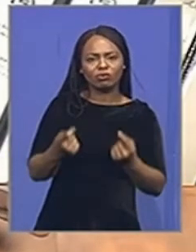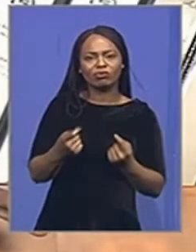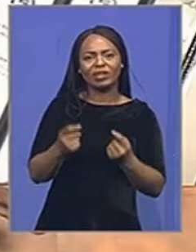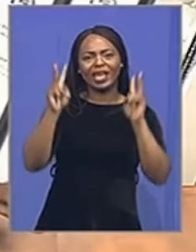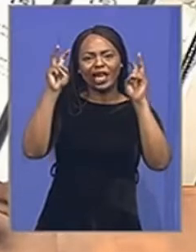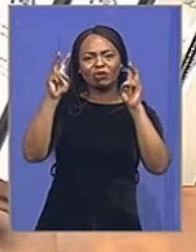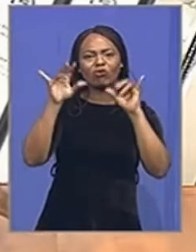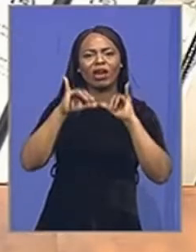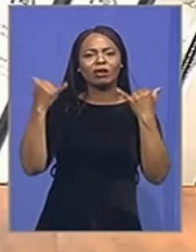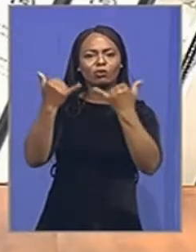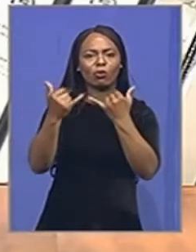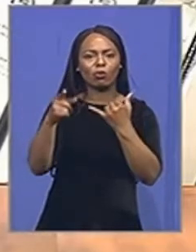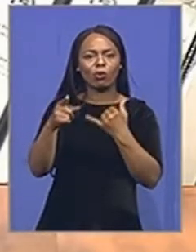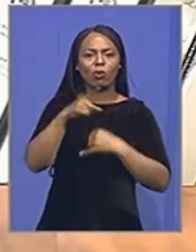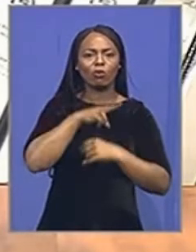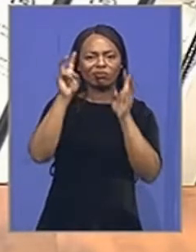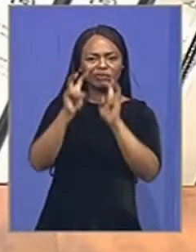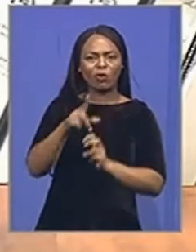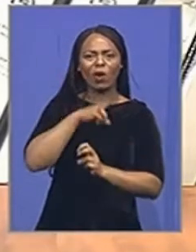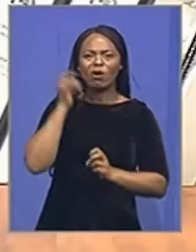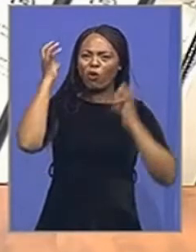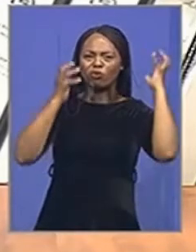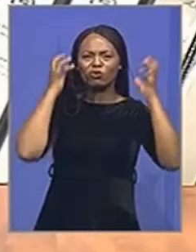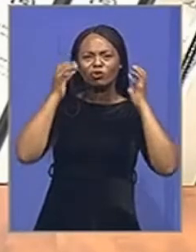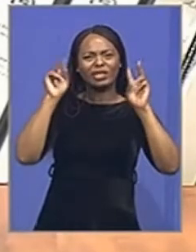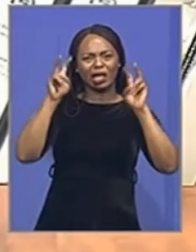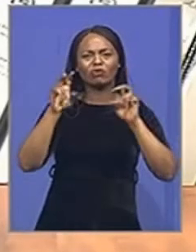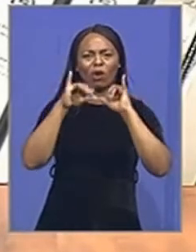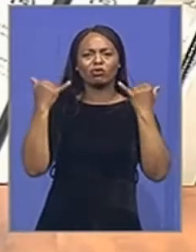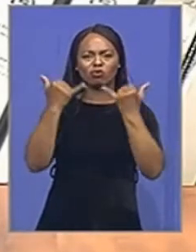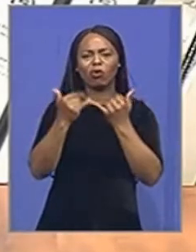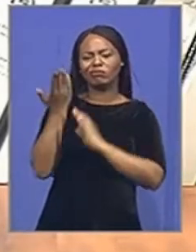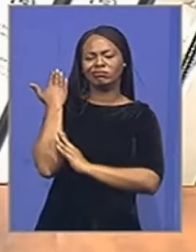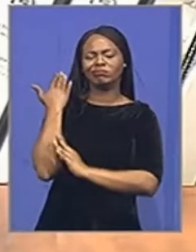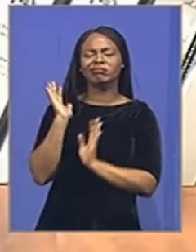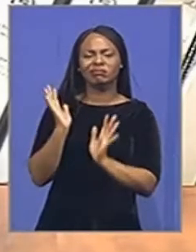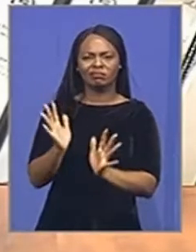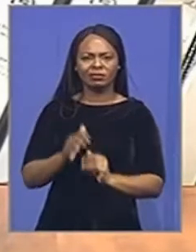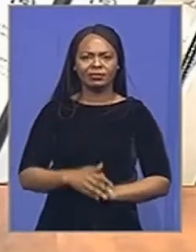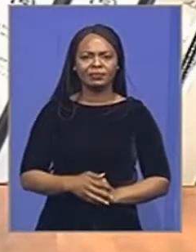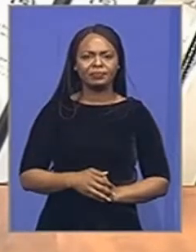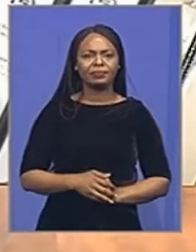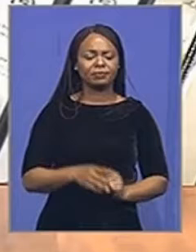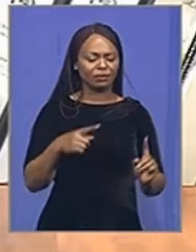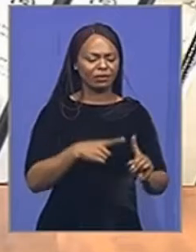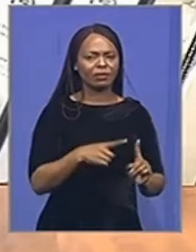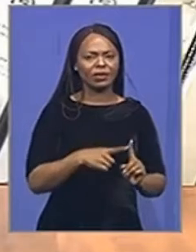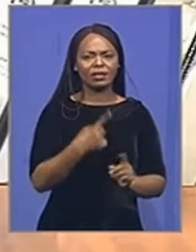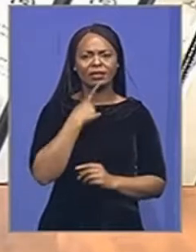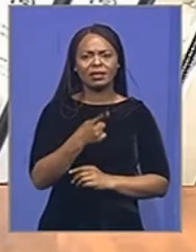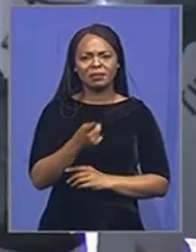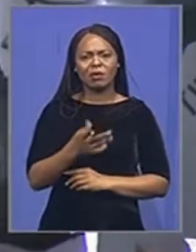Eskom, because it leads to confusion. Mopresidente o ne a ama le tshwetso ya go fetola boto ya Eskom le ditokololo tse di farologaneng